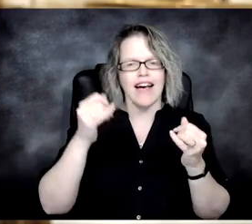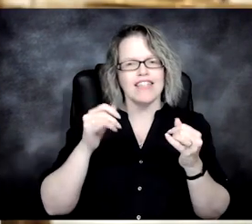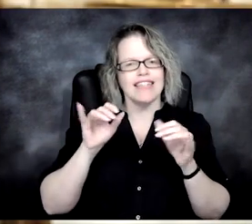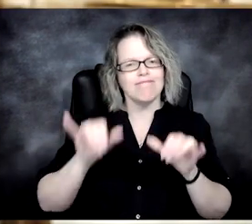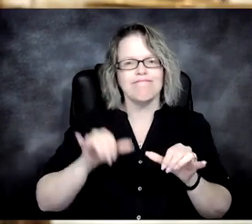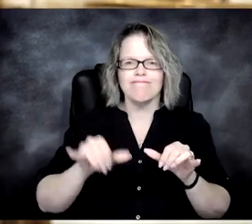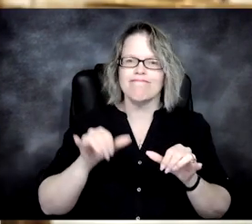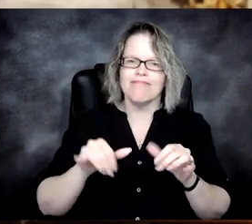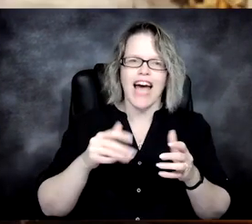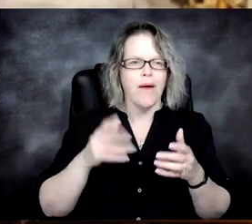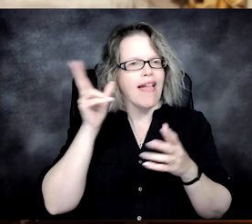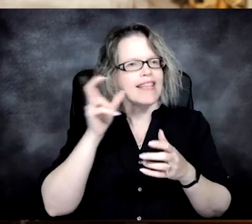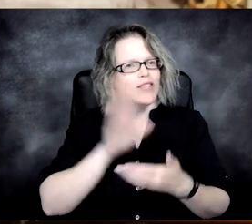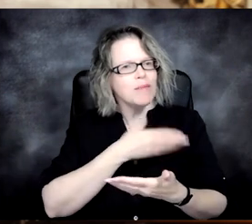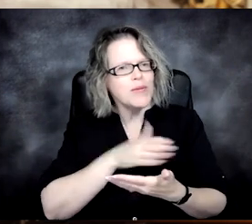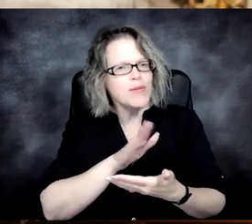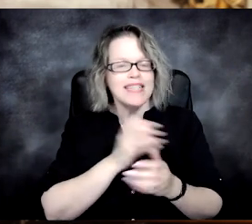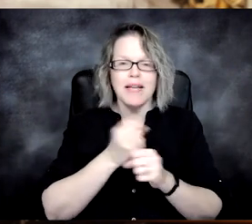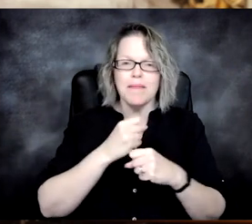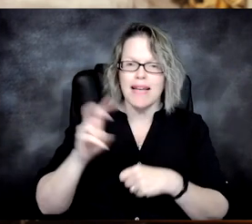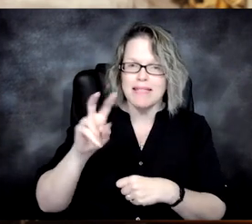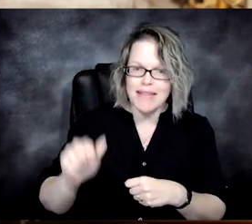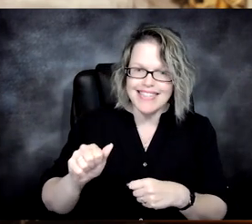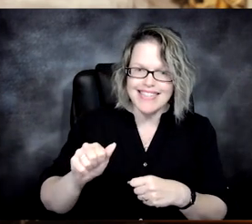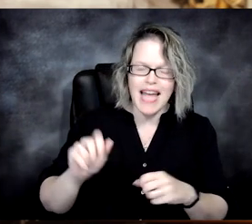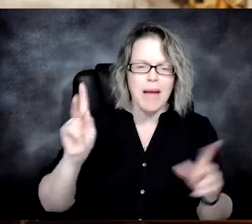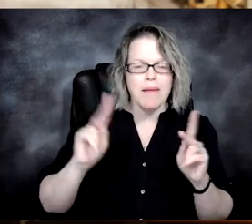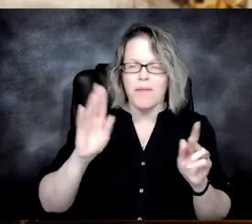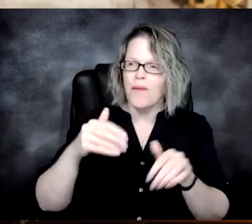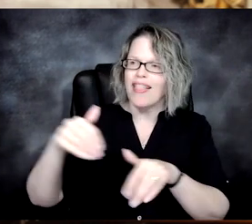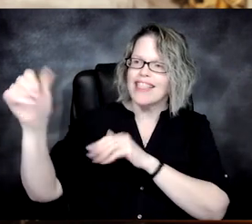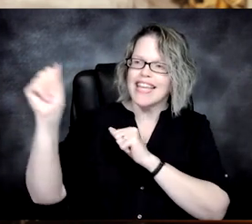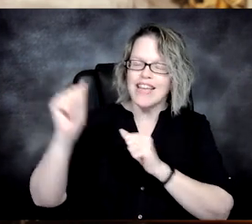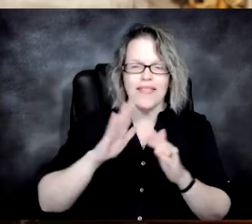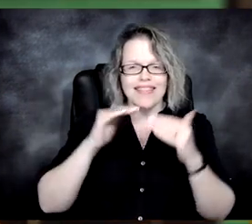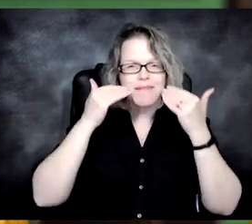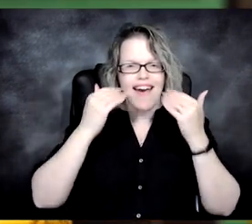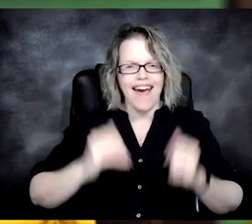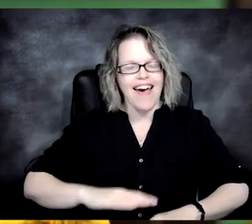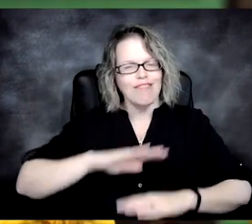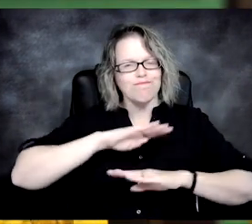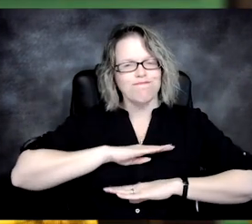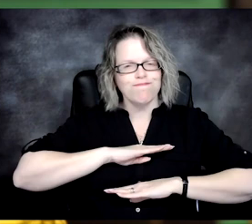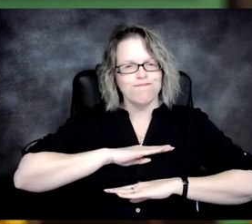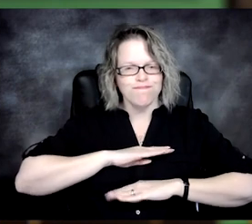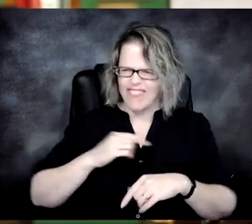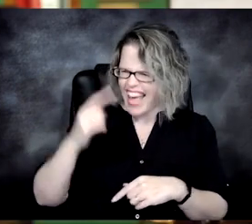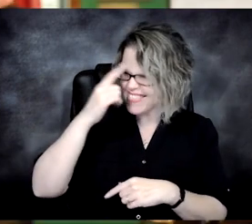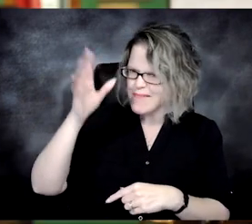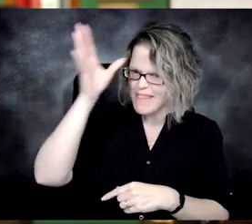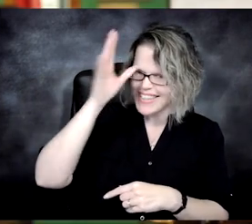music, I'm gonna make pizza, and I'm gonna send people away with a smile on their face and a full belly. I think my dad's pizza is